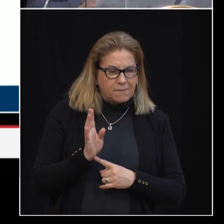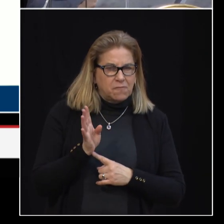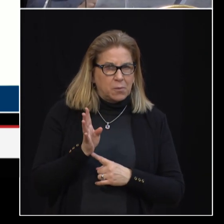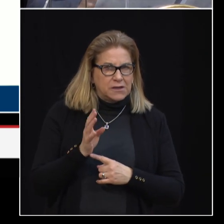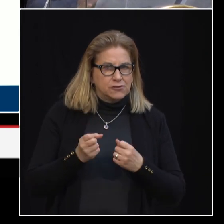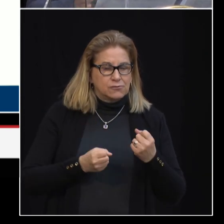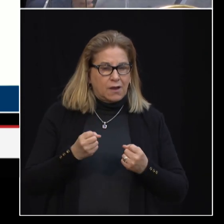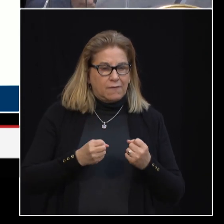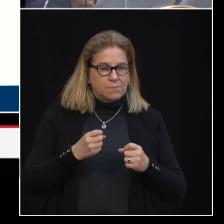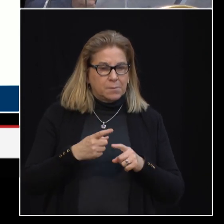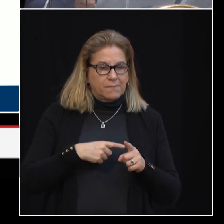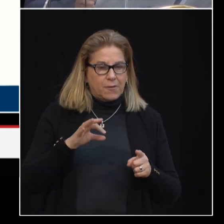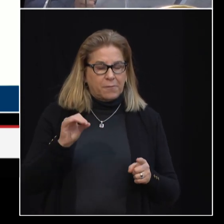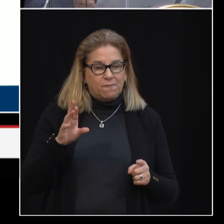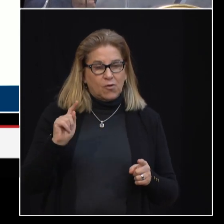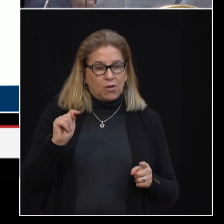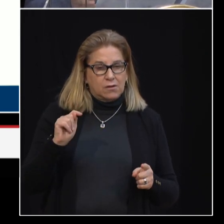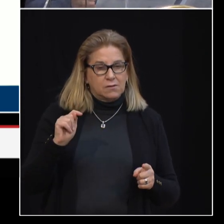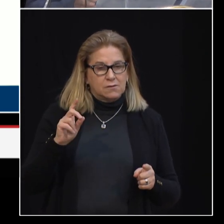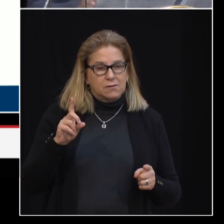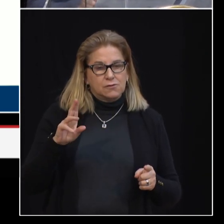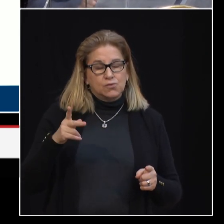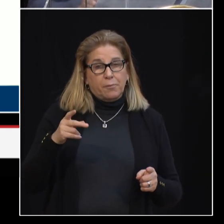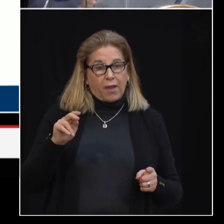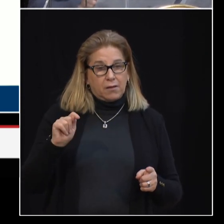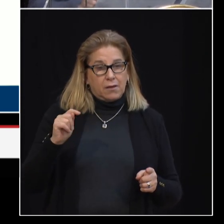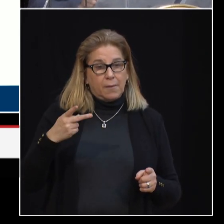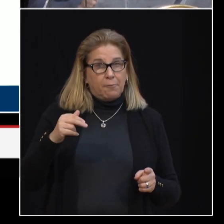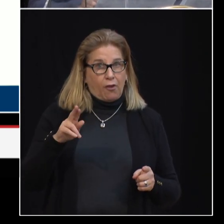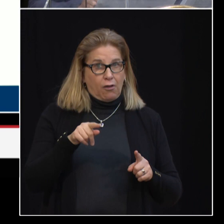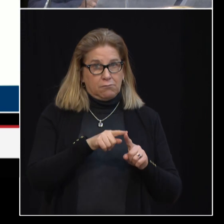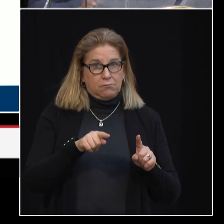site solicitations are live today and on our website at